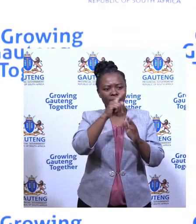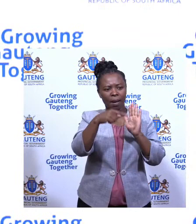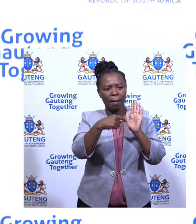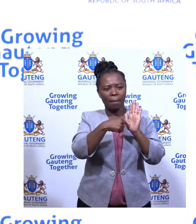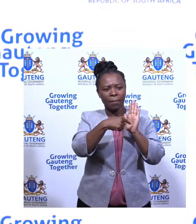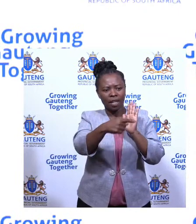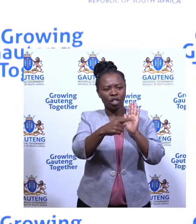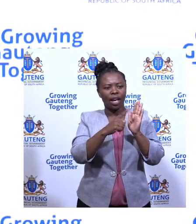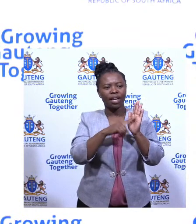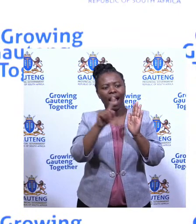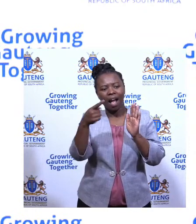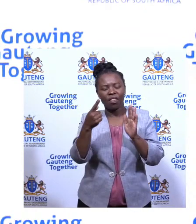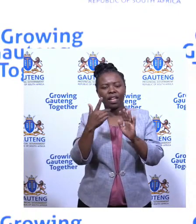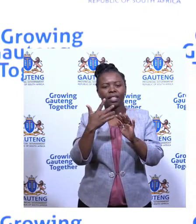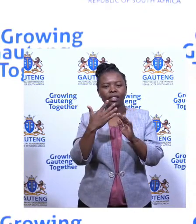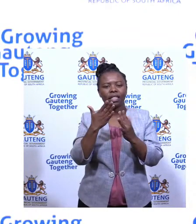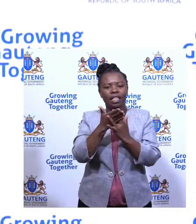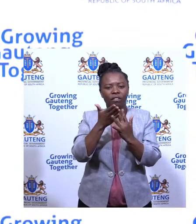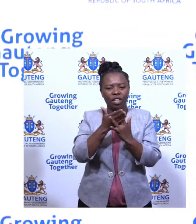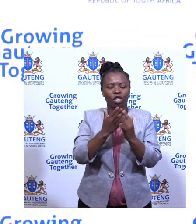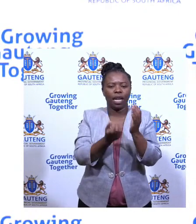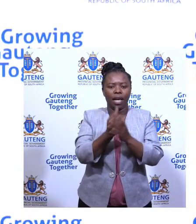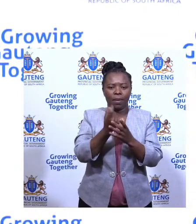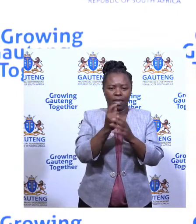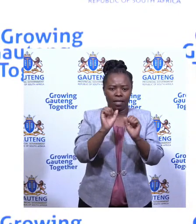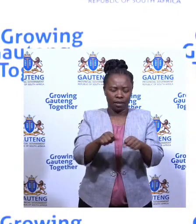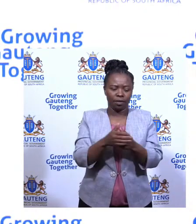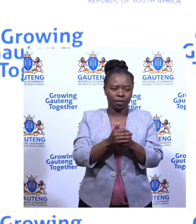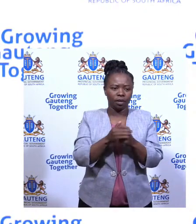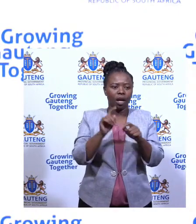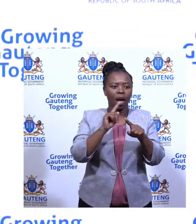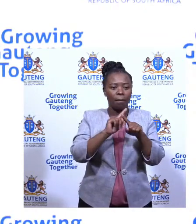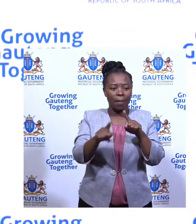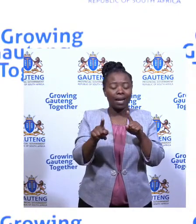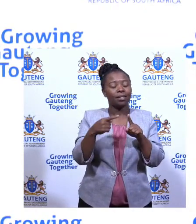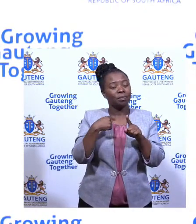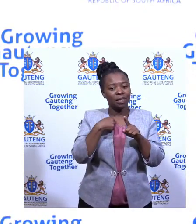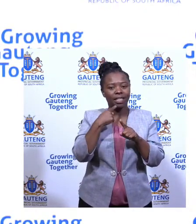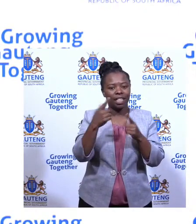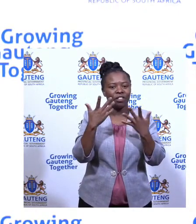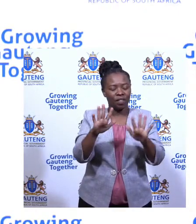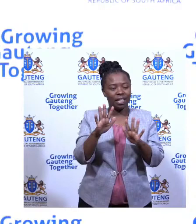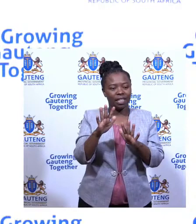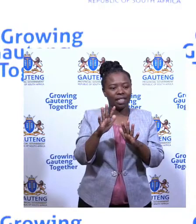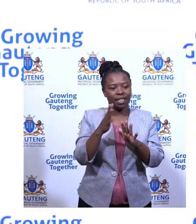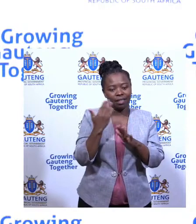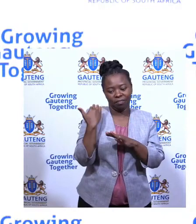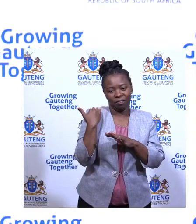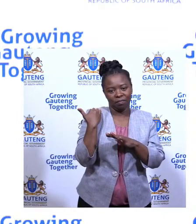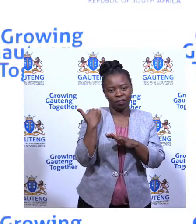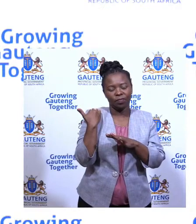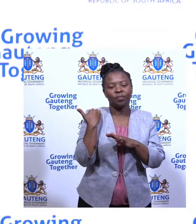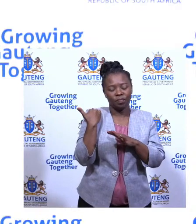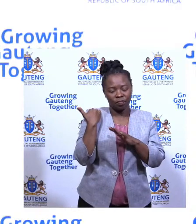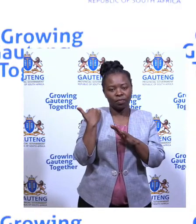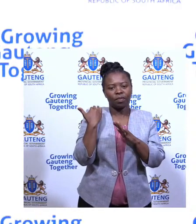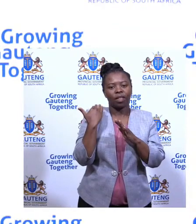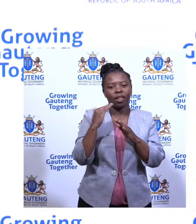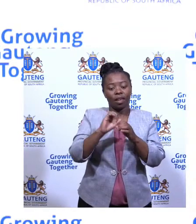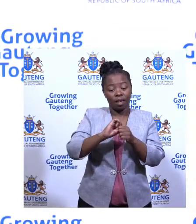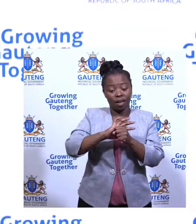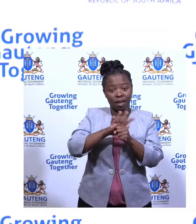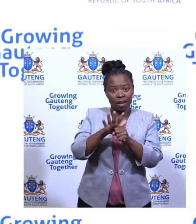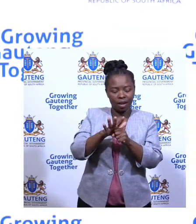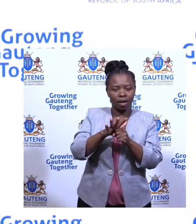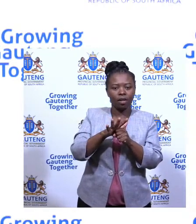the other interventions that are happening. But, as I mentioned earlier, the epidemic is still progressing. It's not